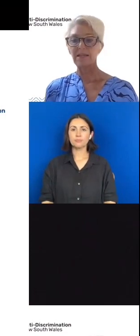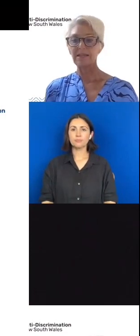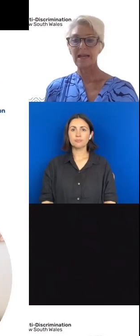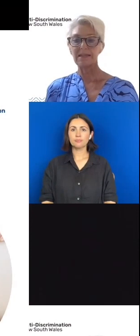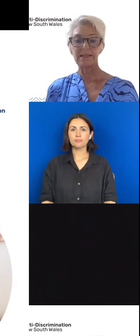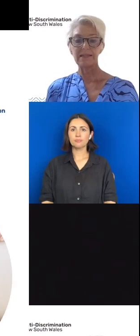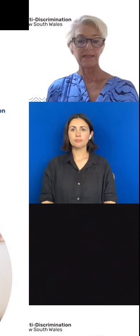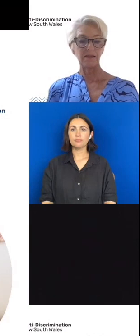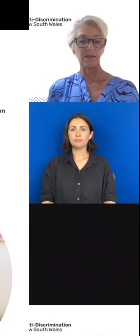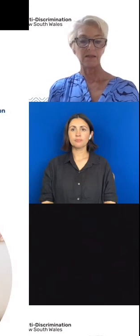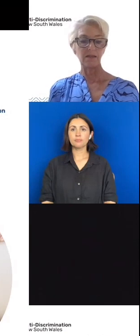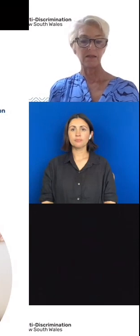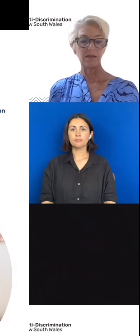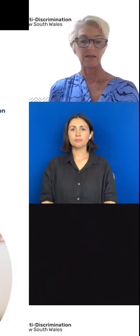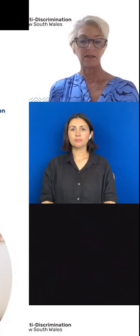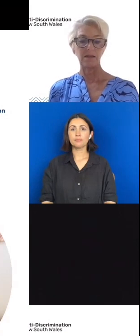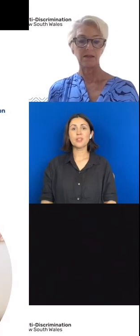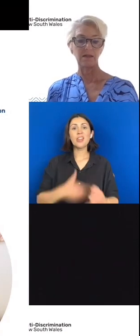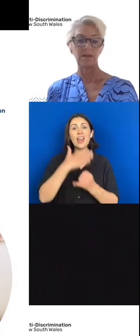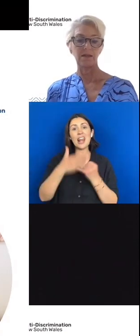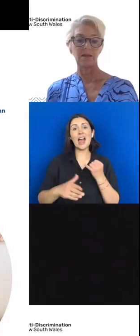My last case study